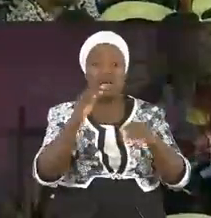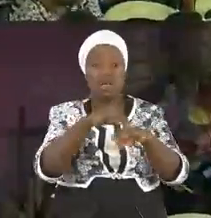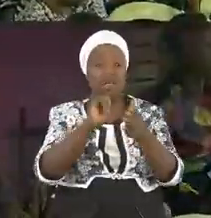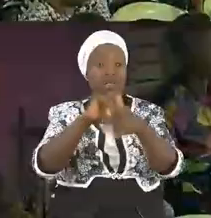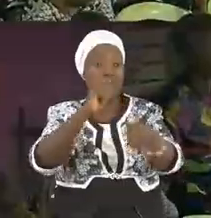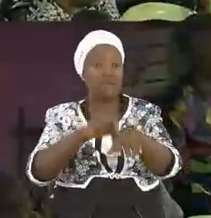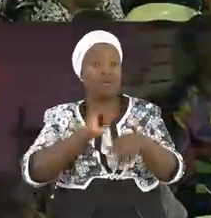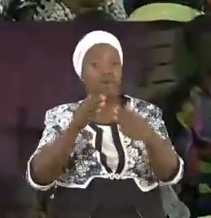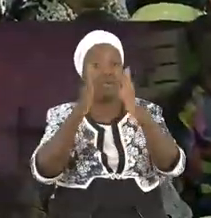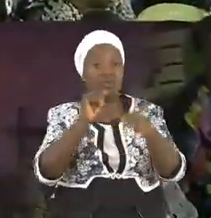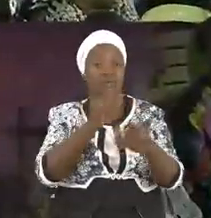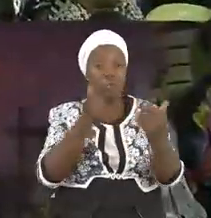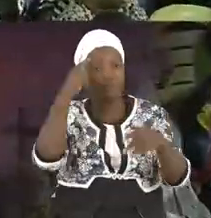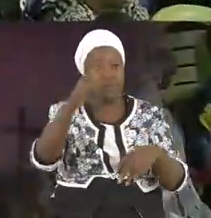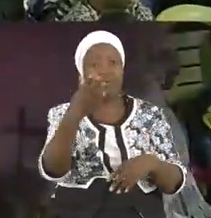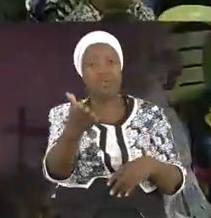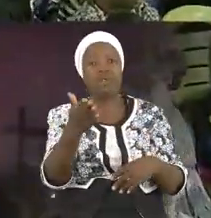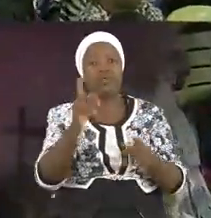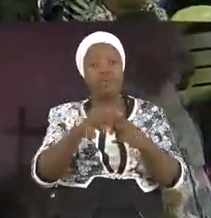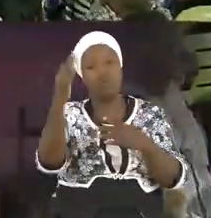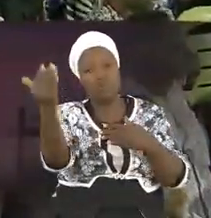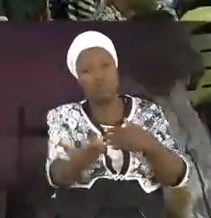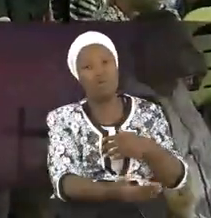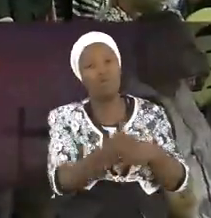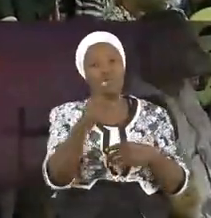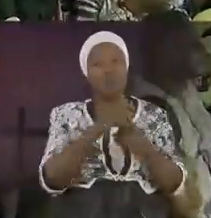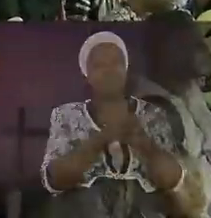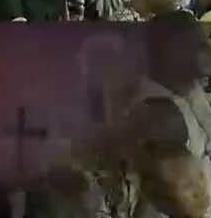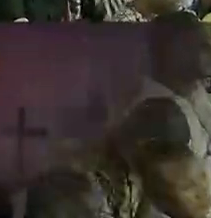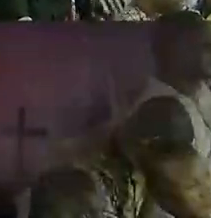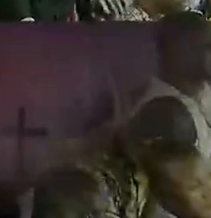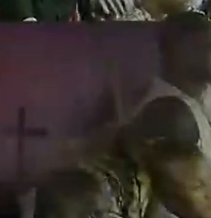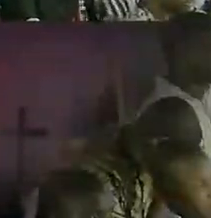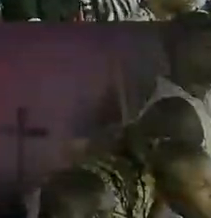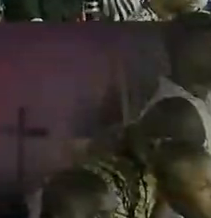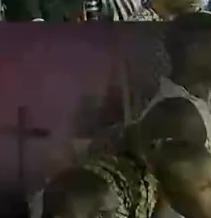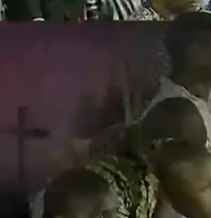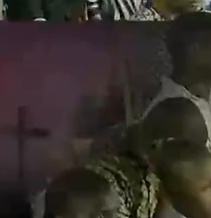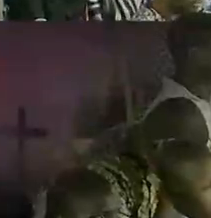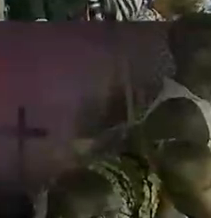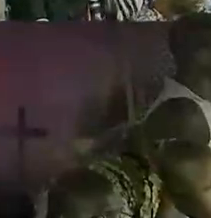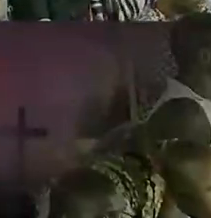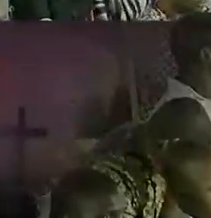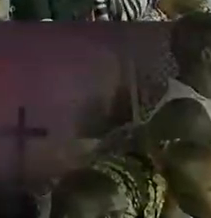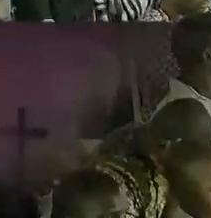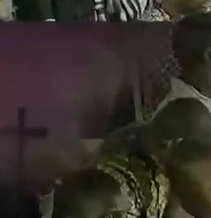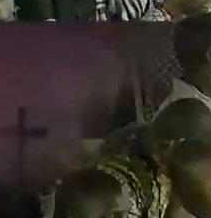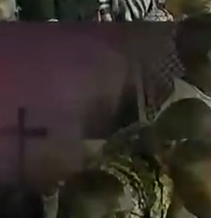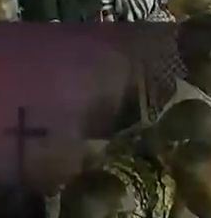to welcome you. So, counselors, you are